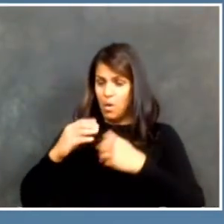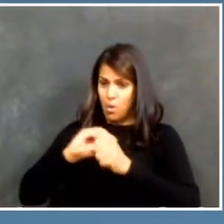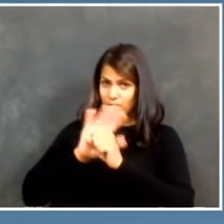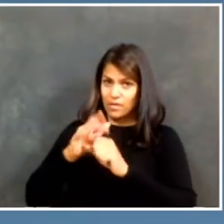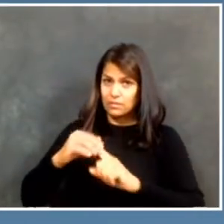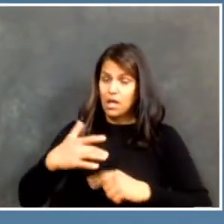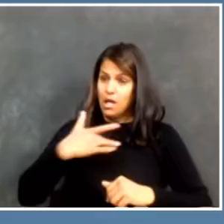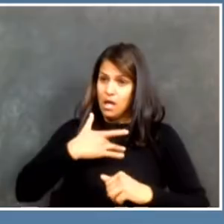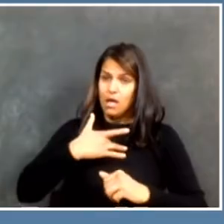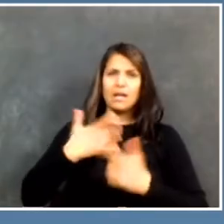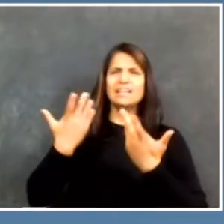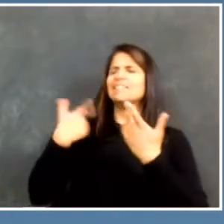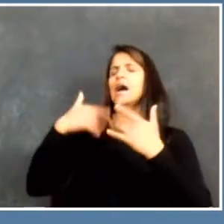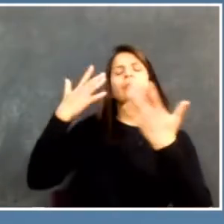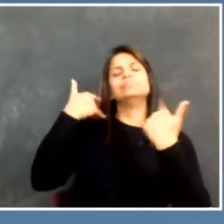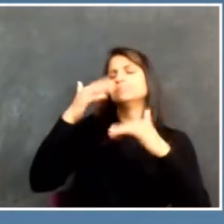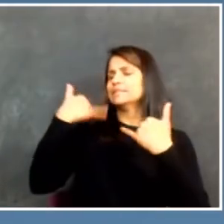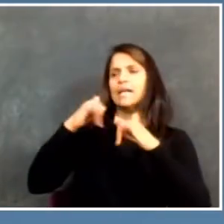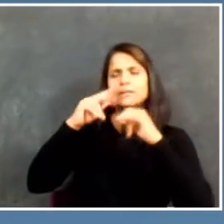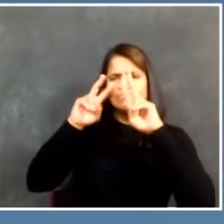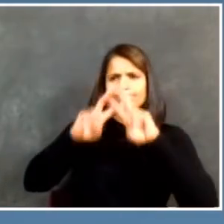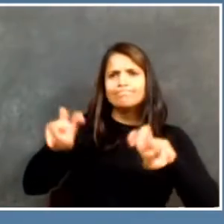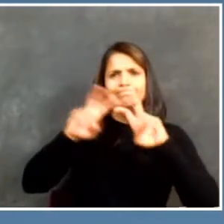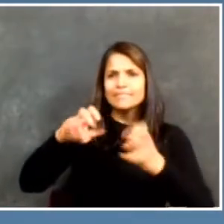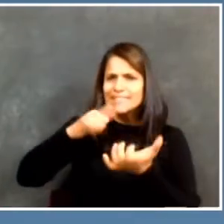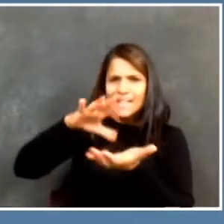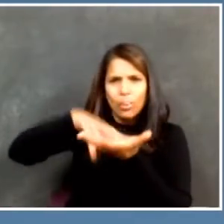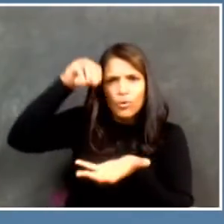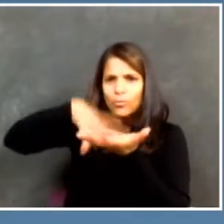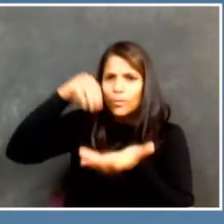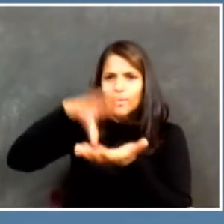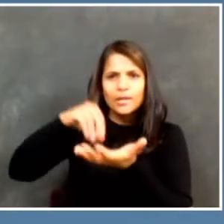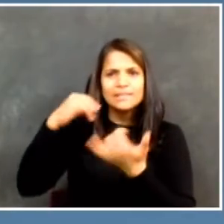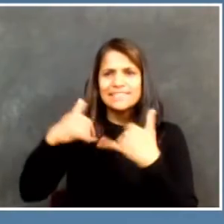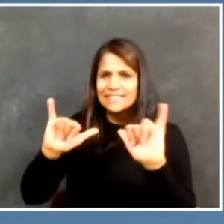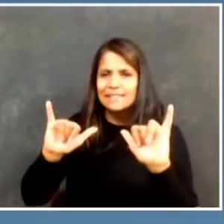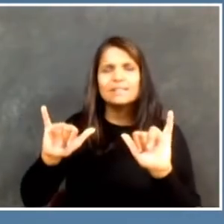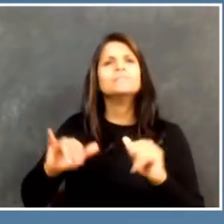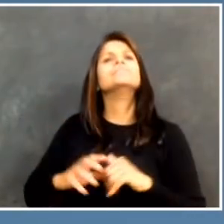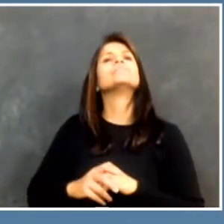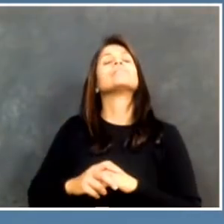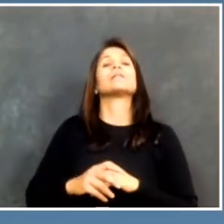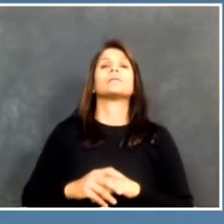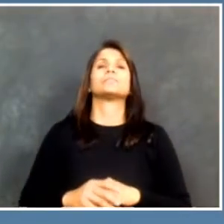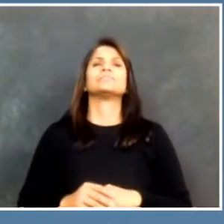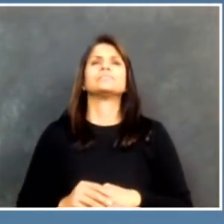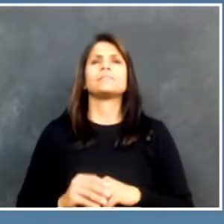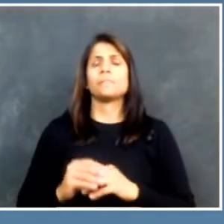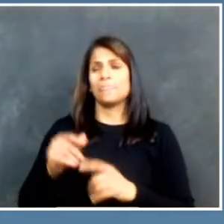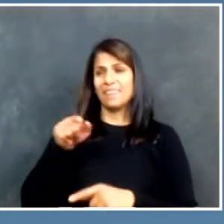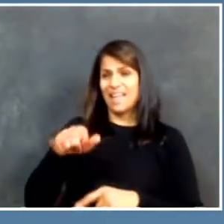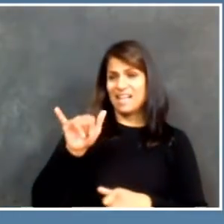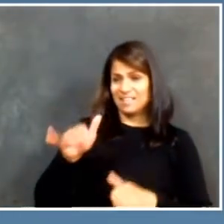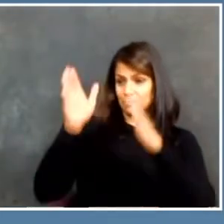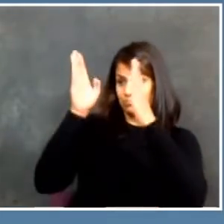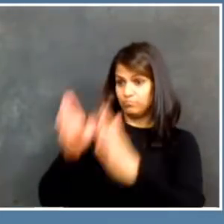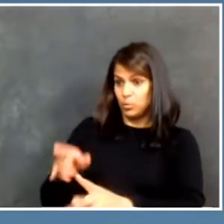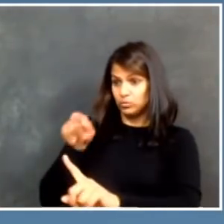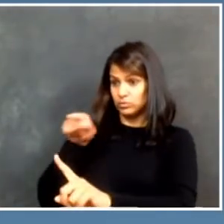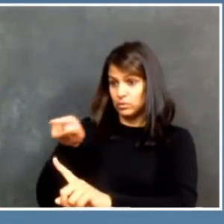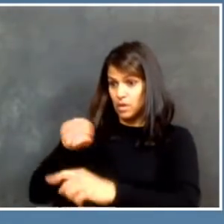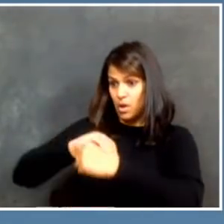attack because the person hadn't yet developed symptoms of COVID-19 and truly should have